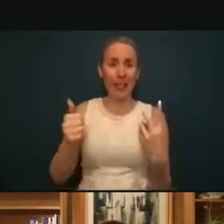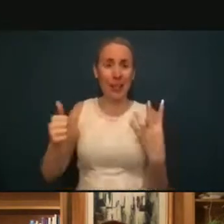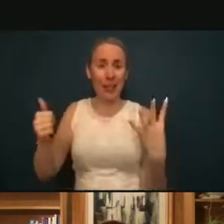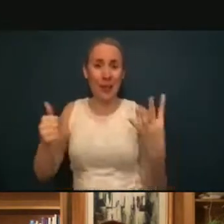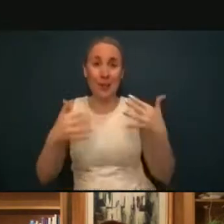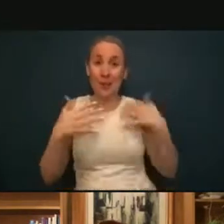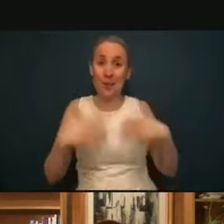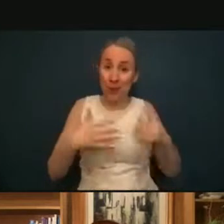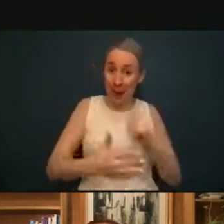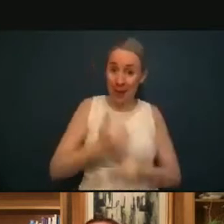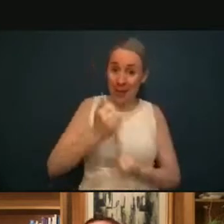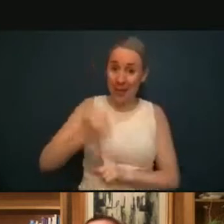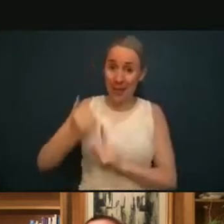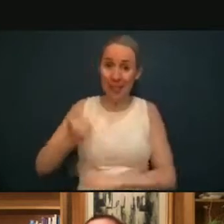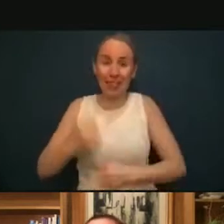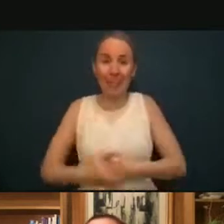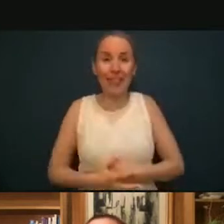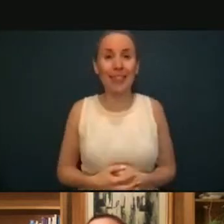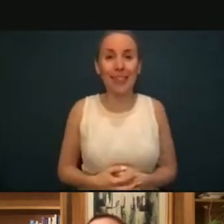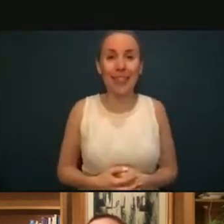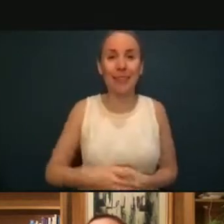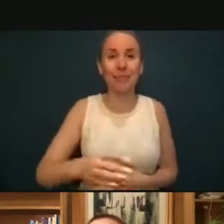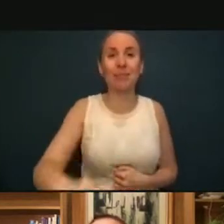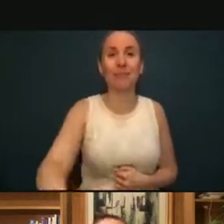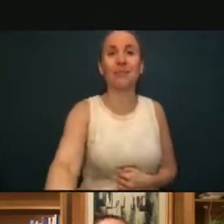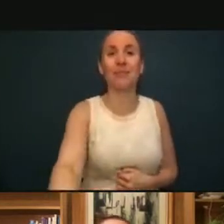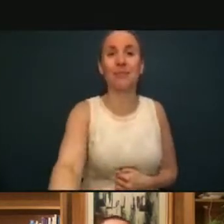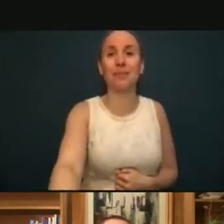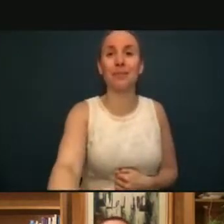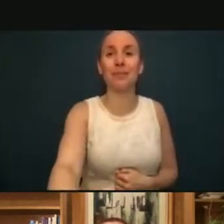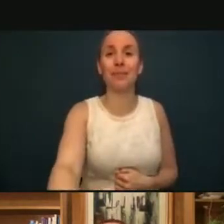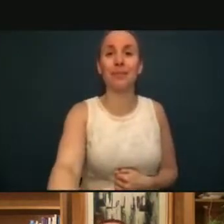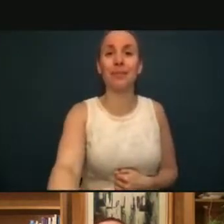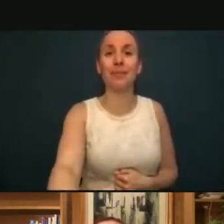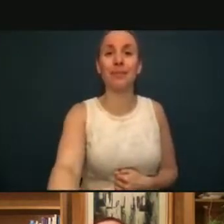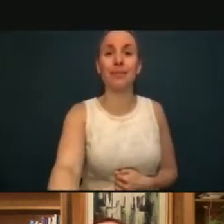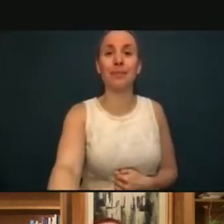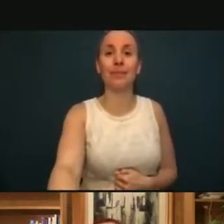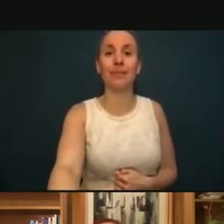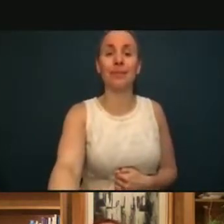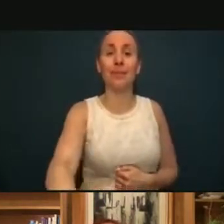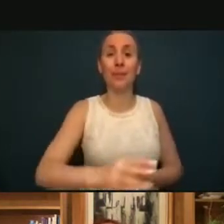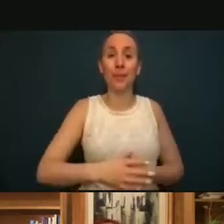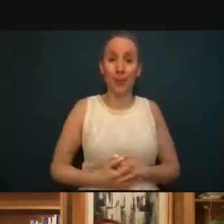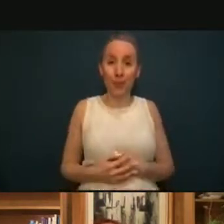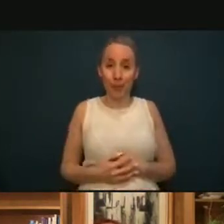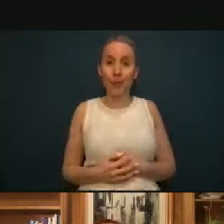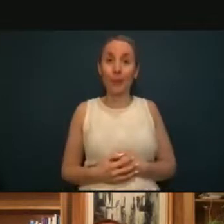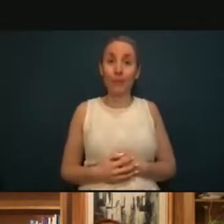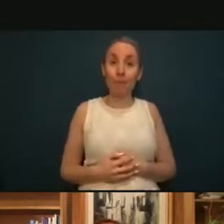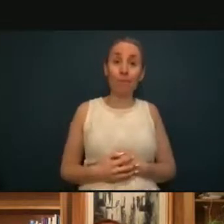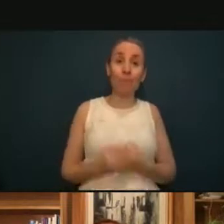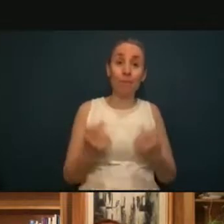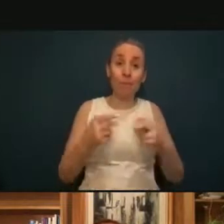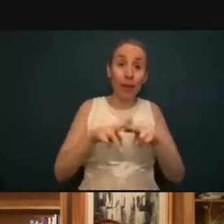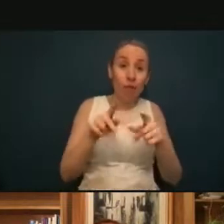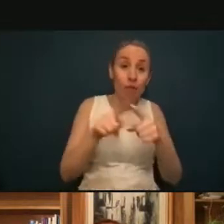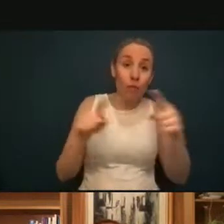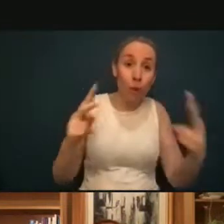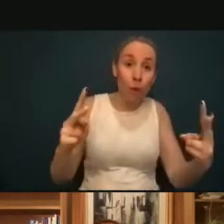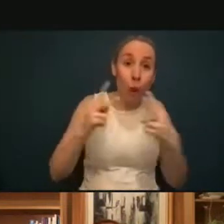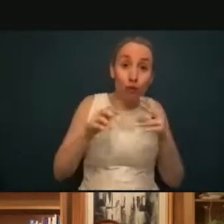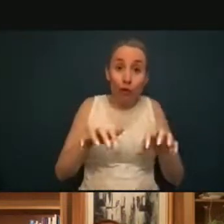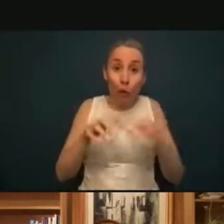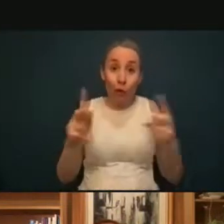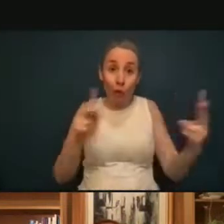amazing stuff. Okay, so just to let the audience at home know, if you have any questions at any point, if you want